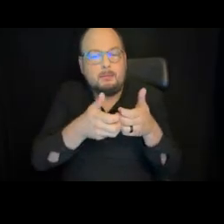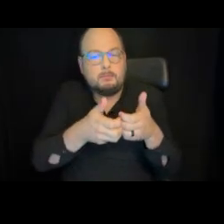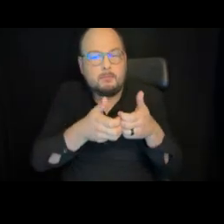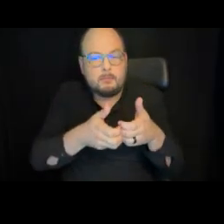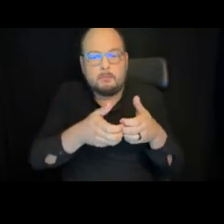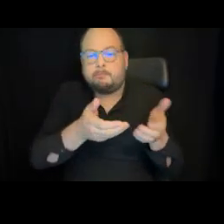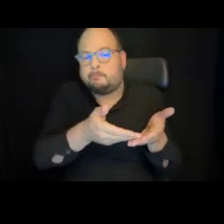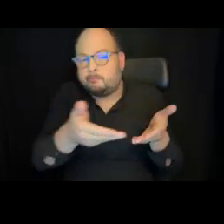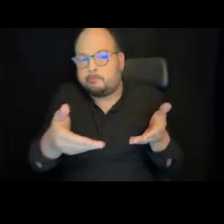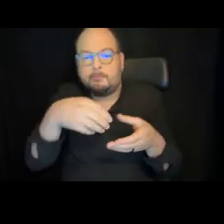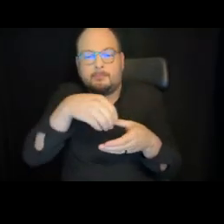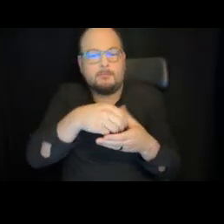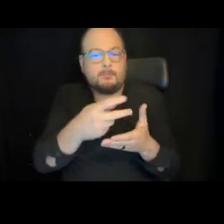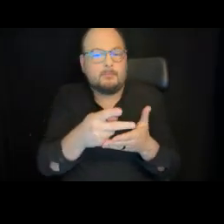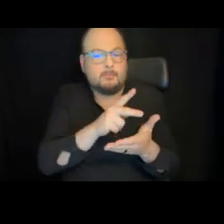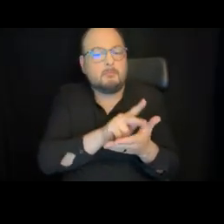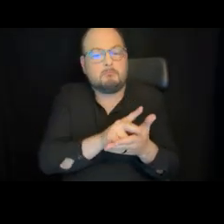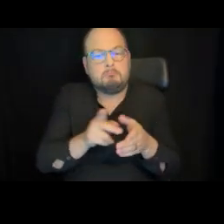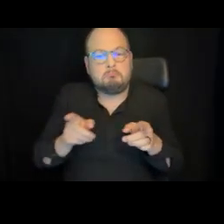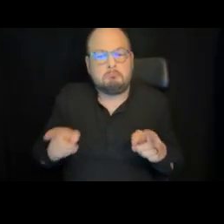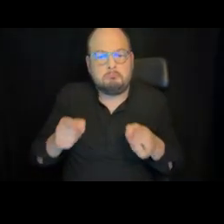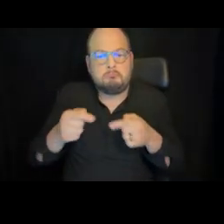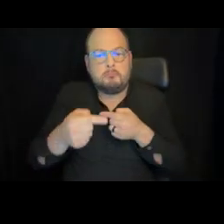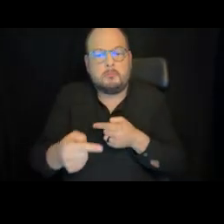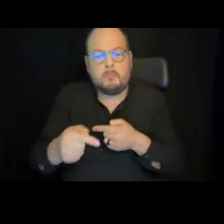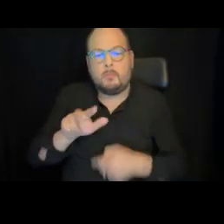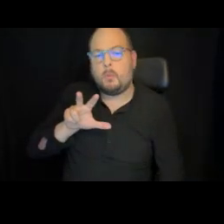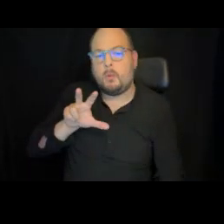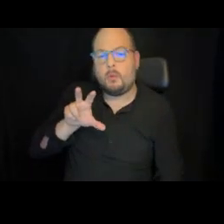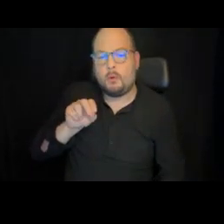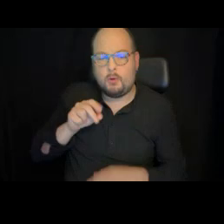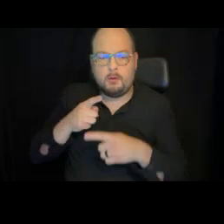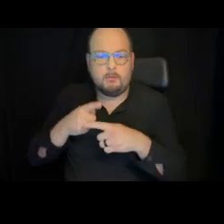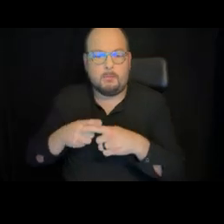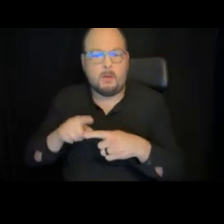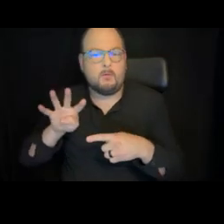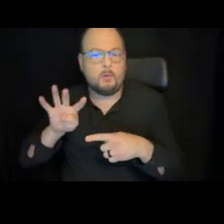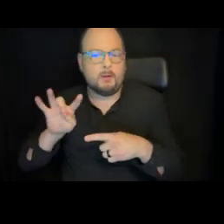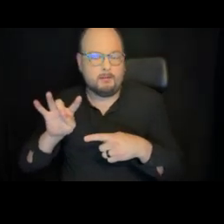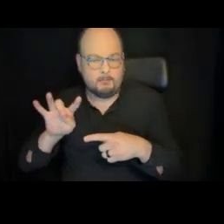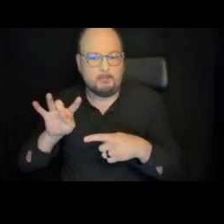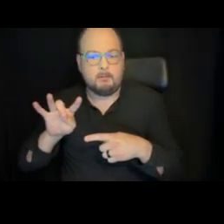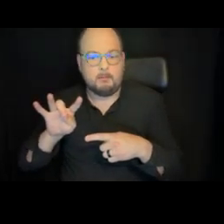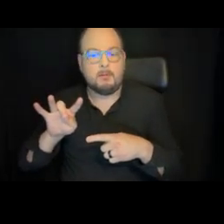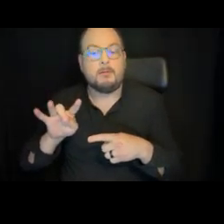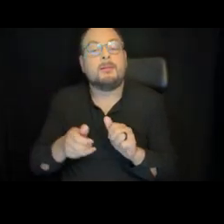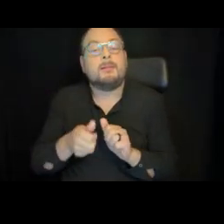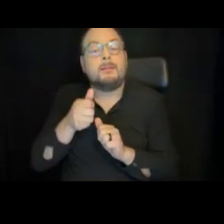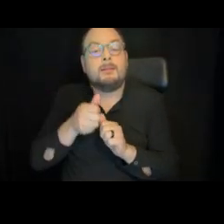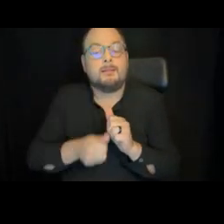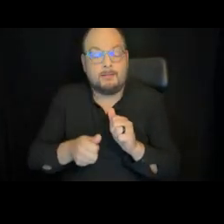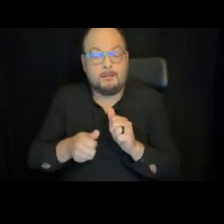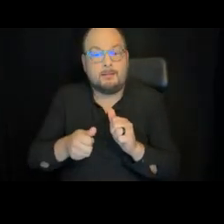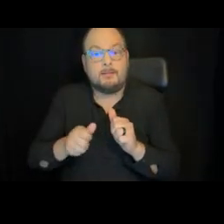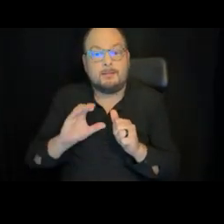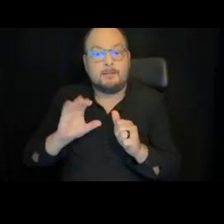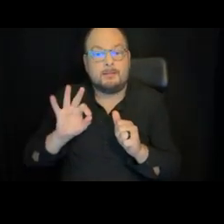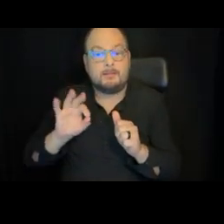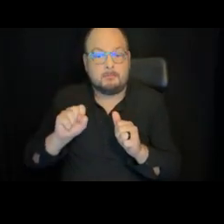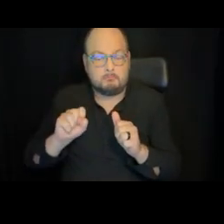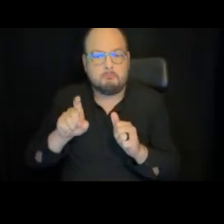fixture, and that each CFS adjoin the accessible route that